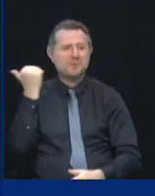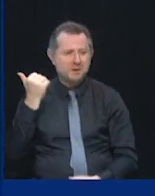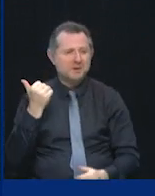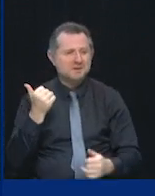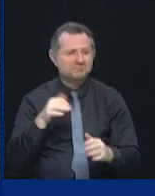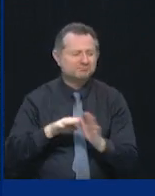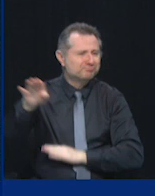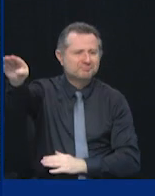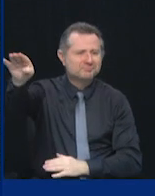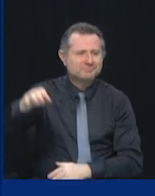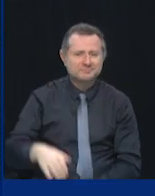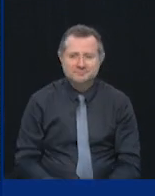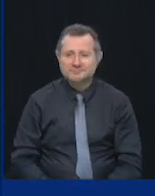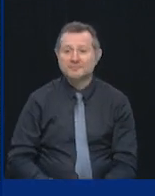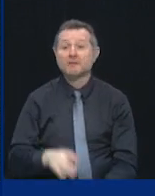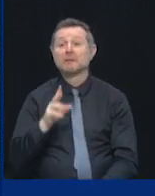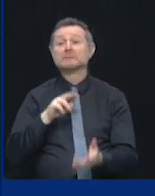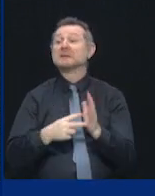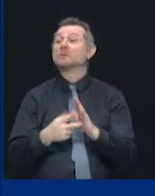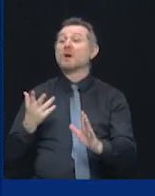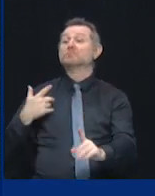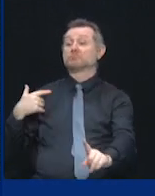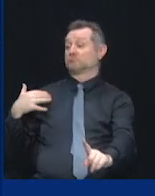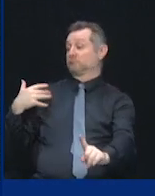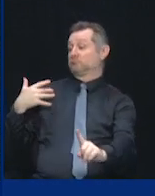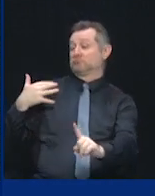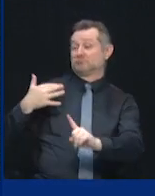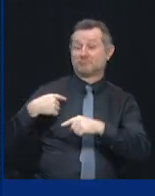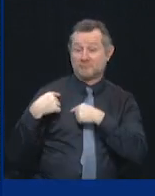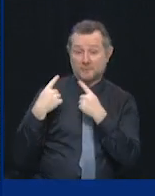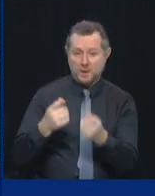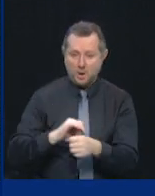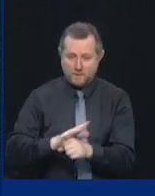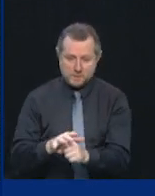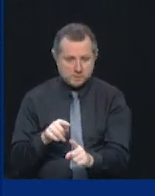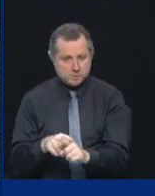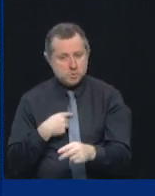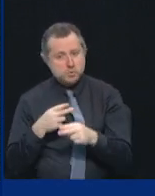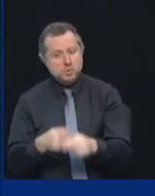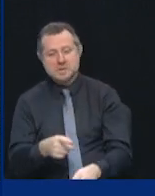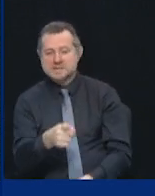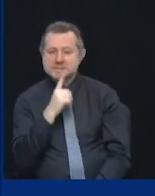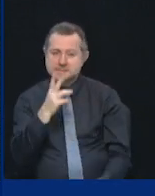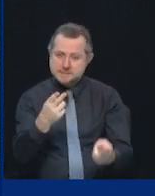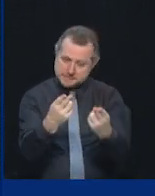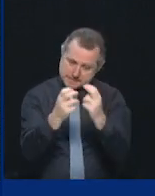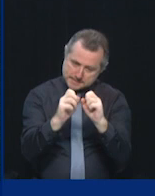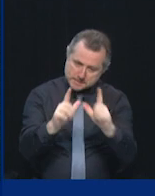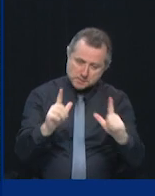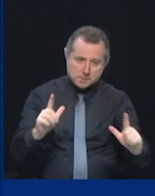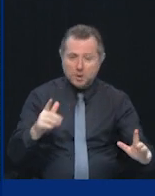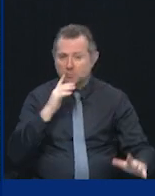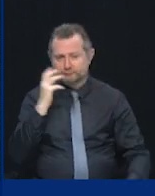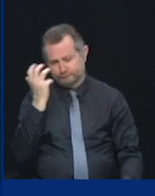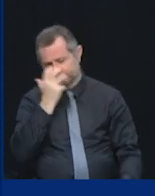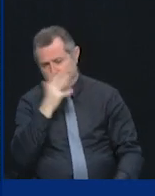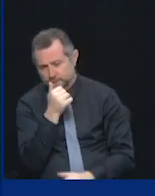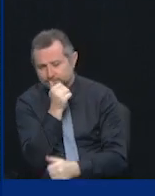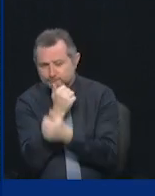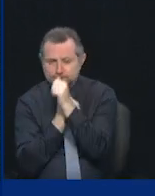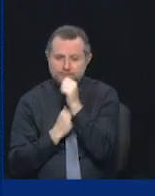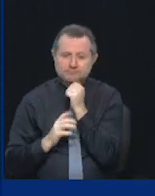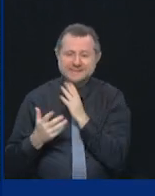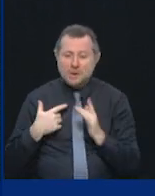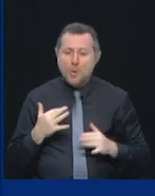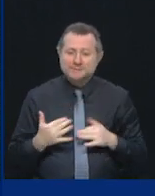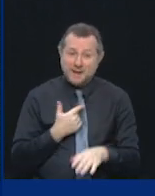to have gone through the hell that we went through just to restore what we had.